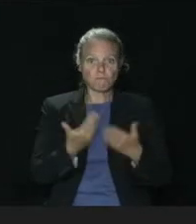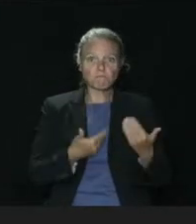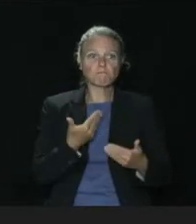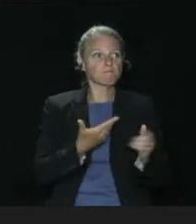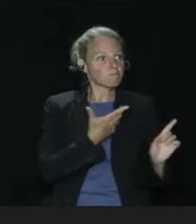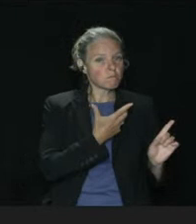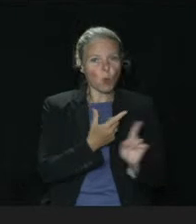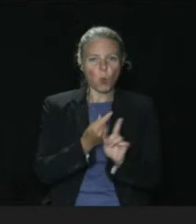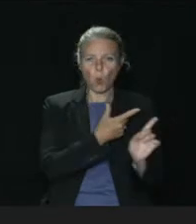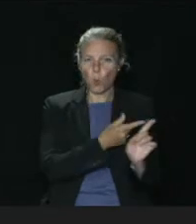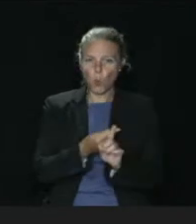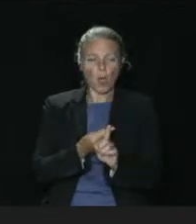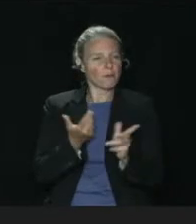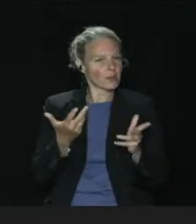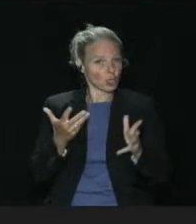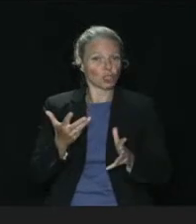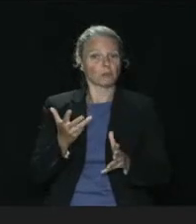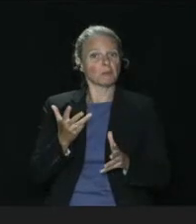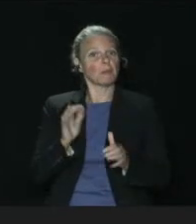And that remains our goal.